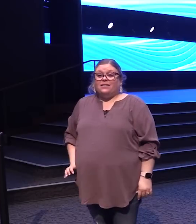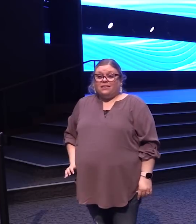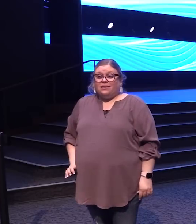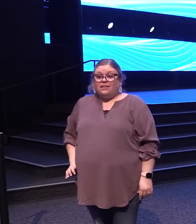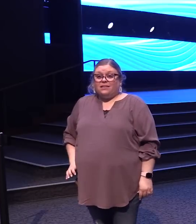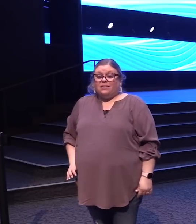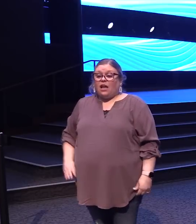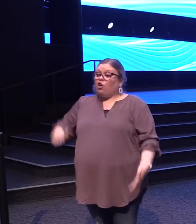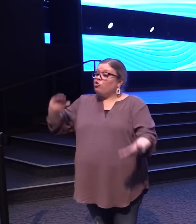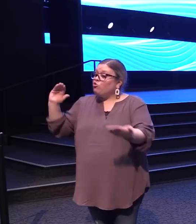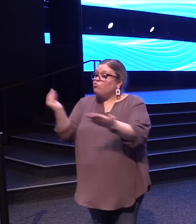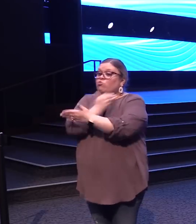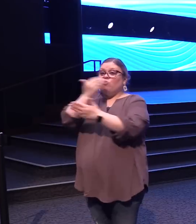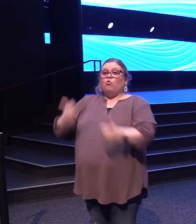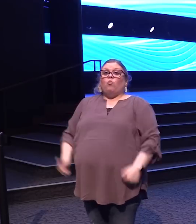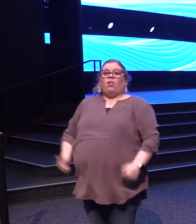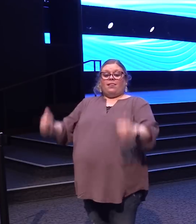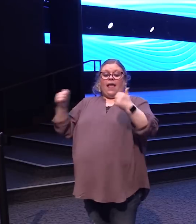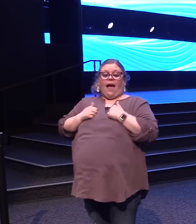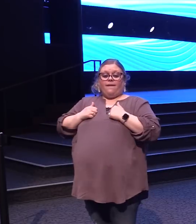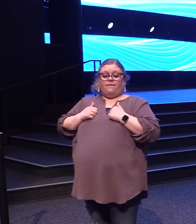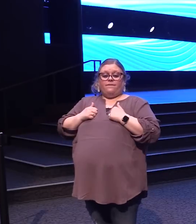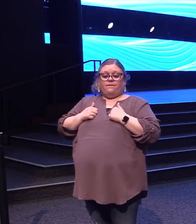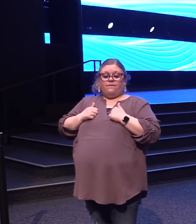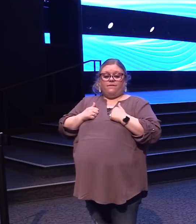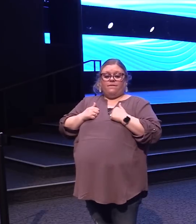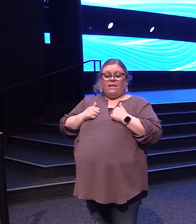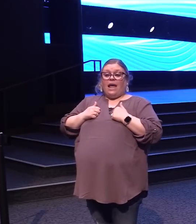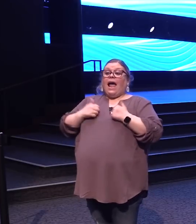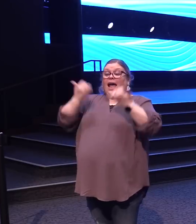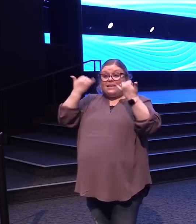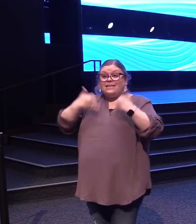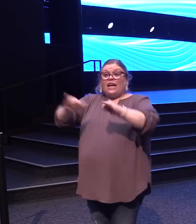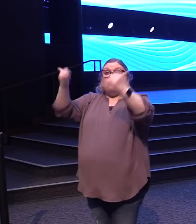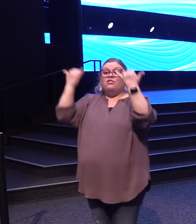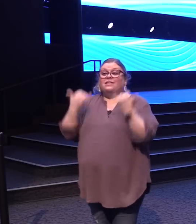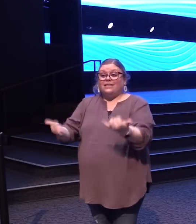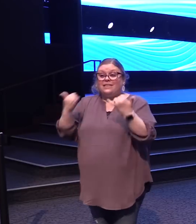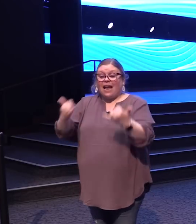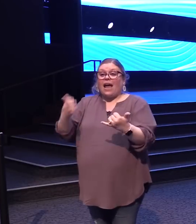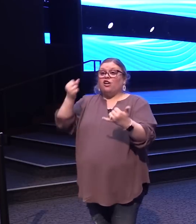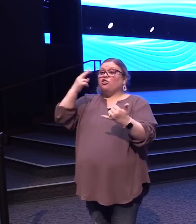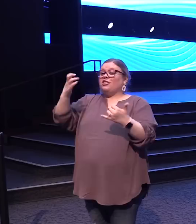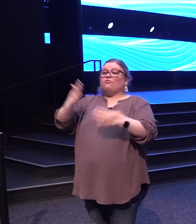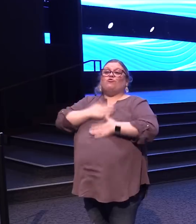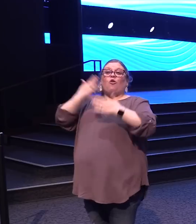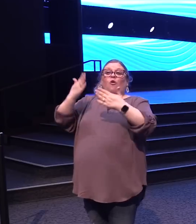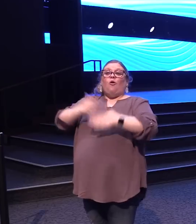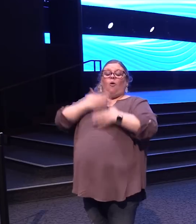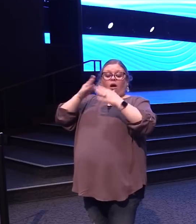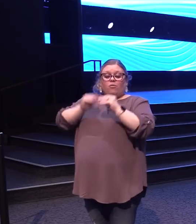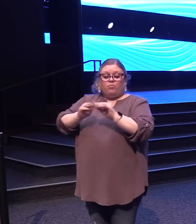got a brand new life. And if you would meet her today, she's shining for joy